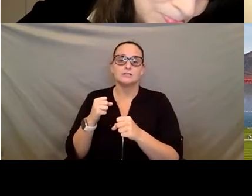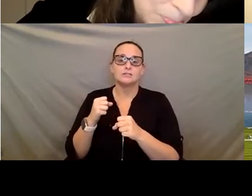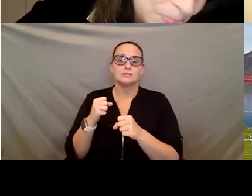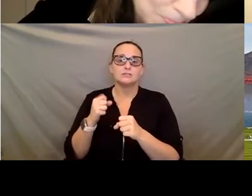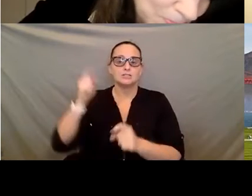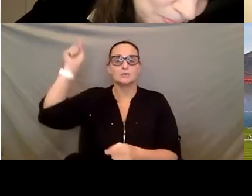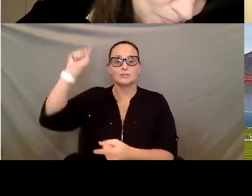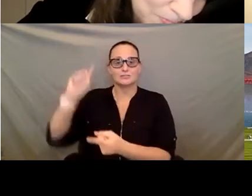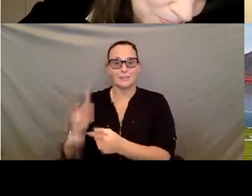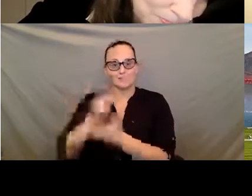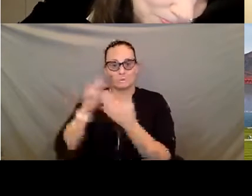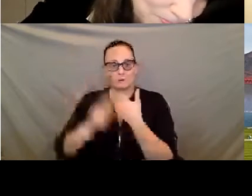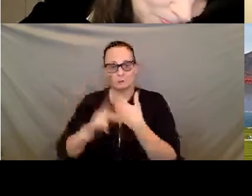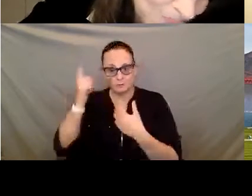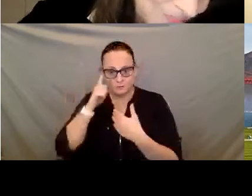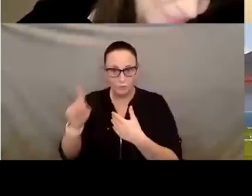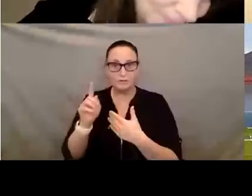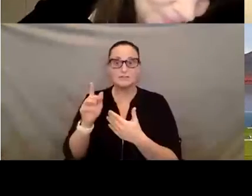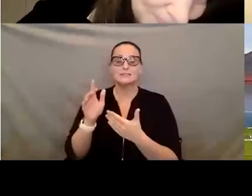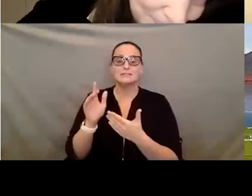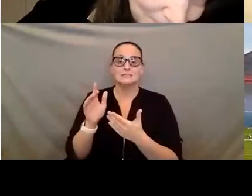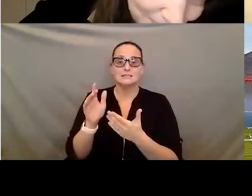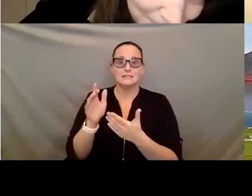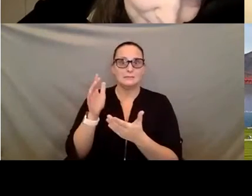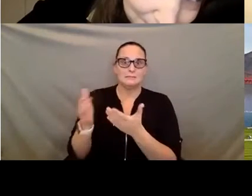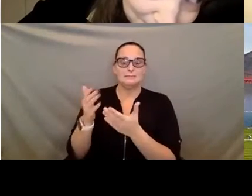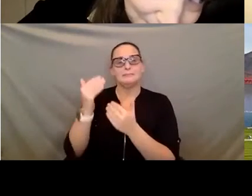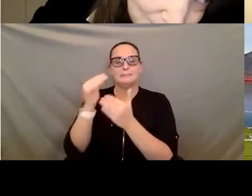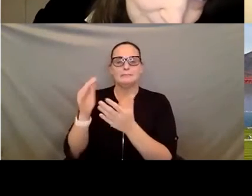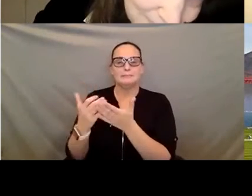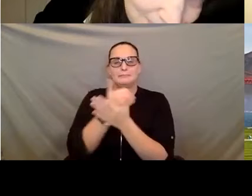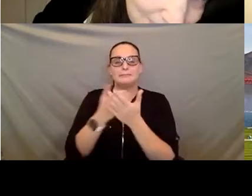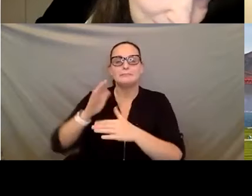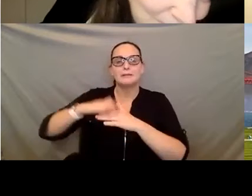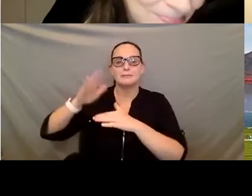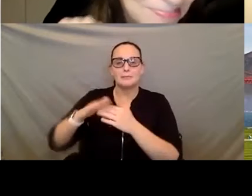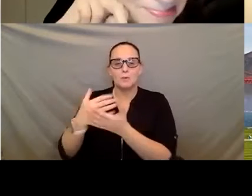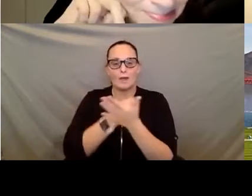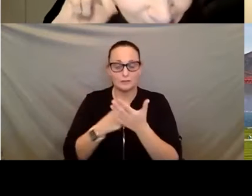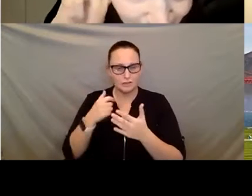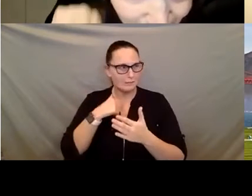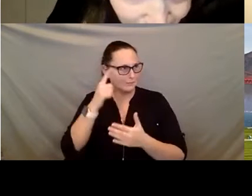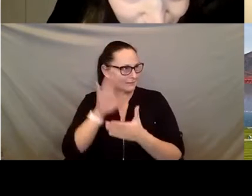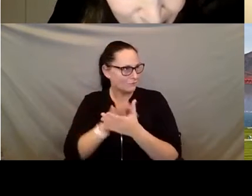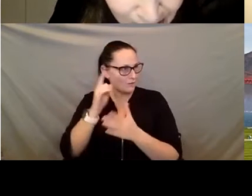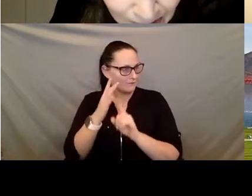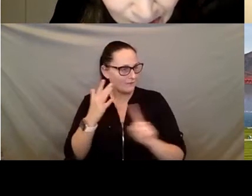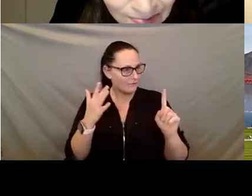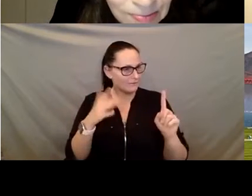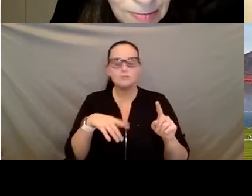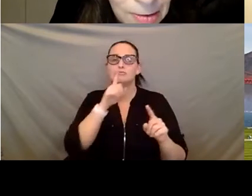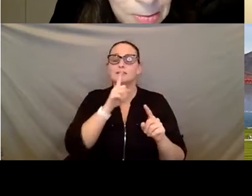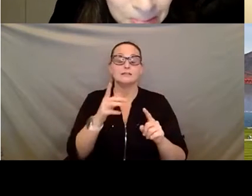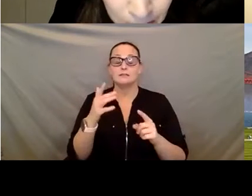dwindled down program for the sub-minimum wage. That was a huge win in California. We're now one of, I believe, only 14 or